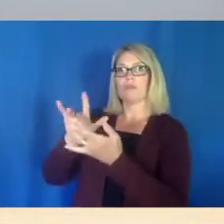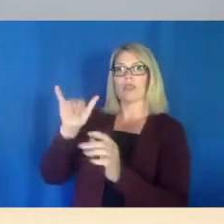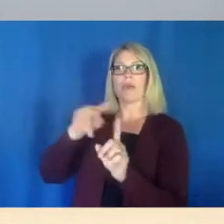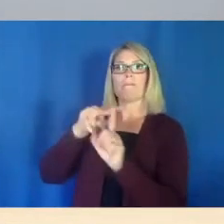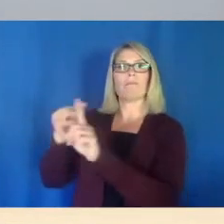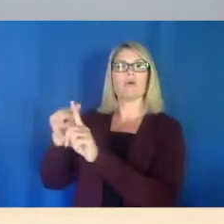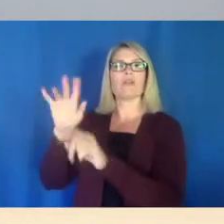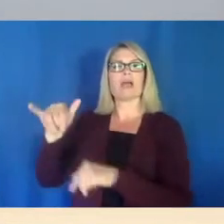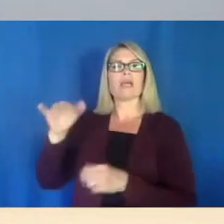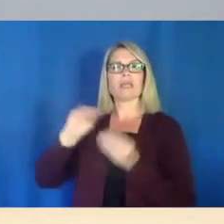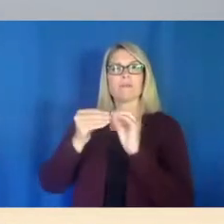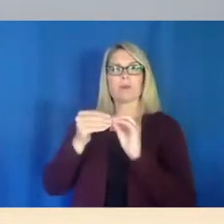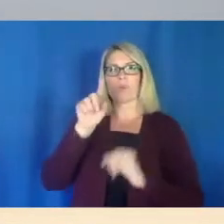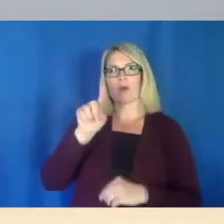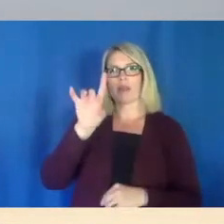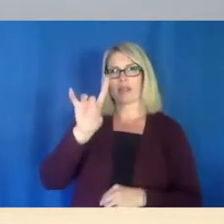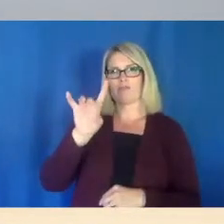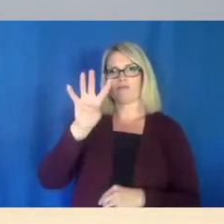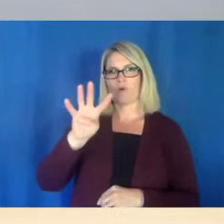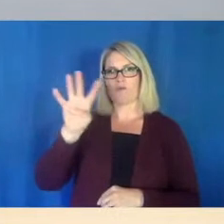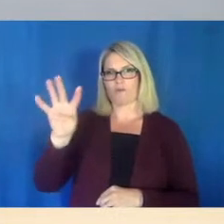at